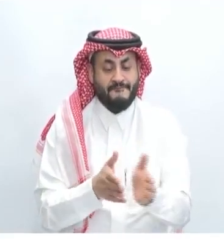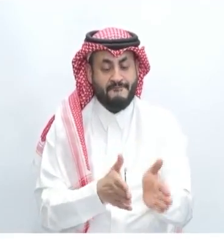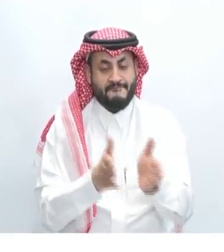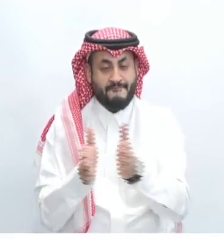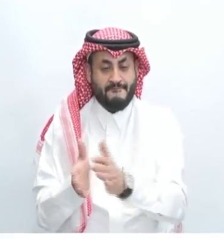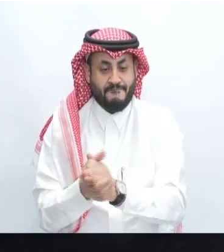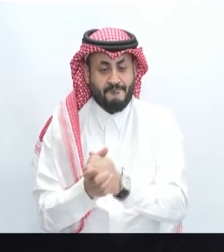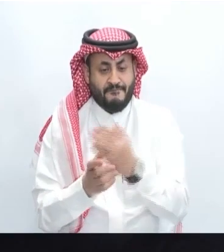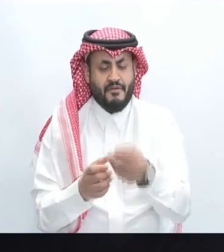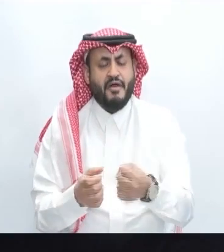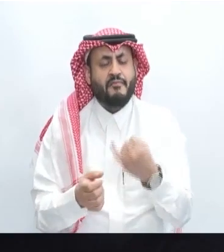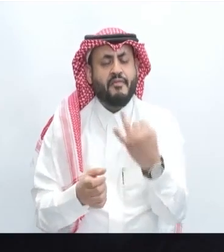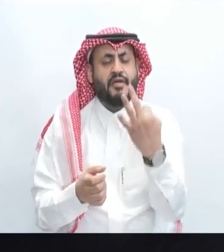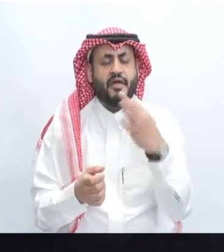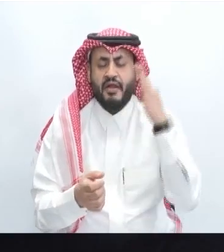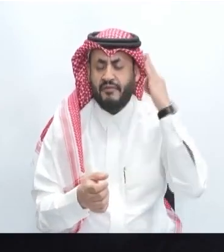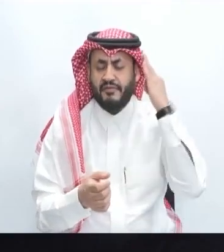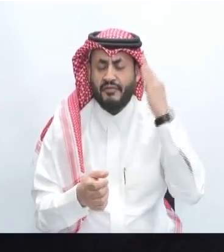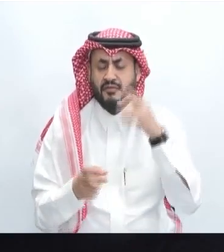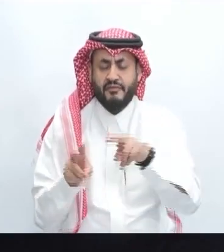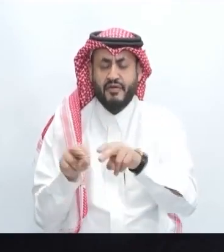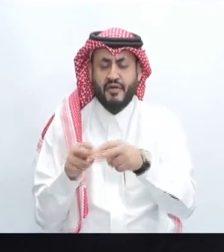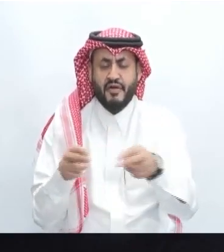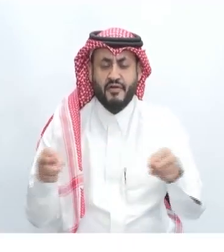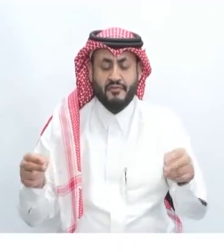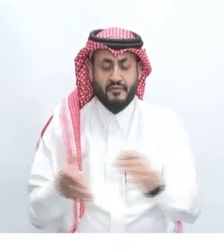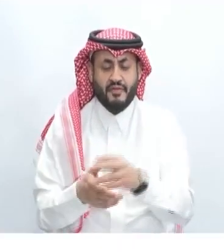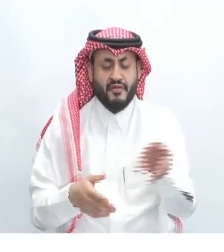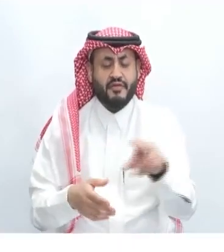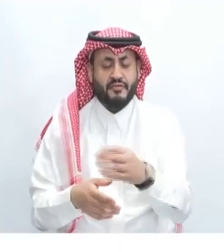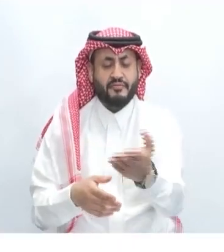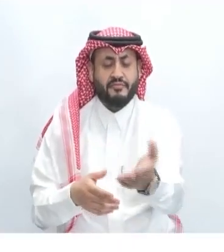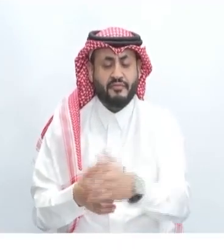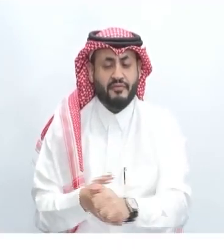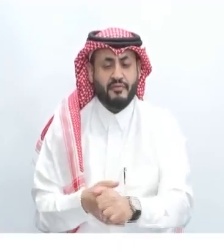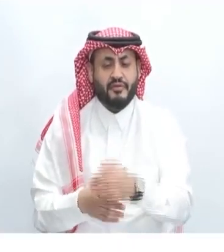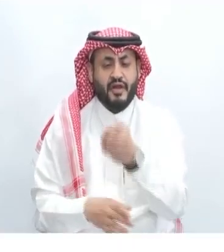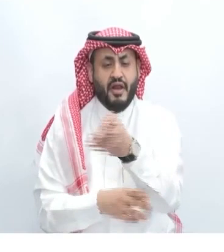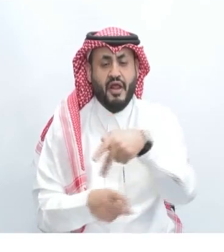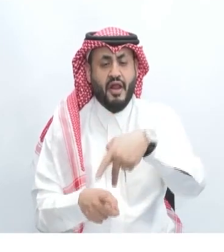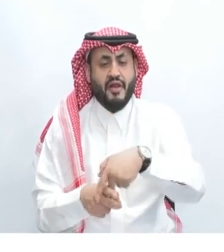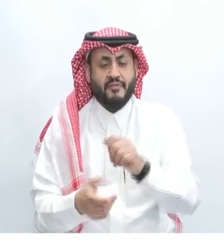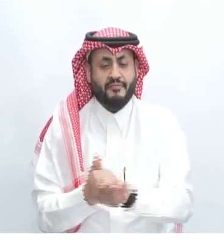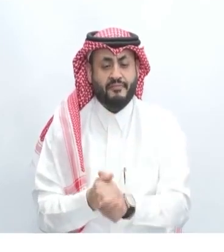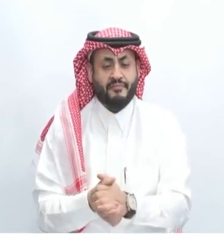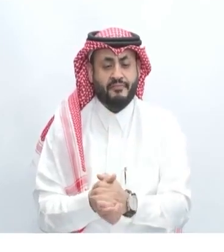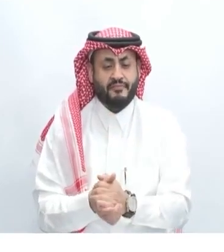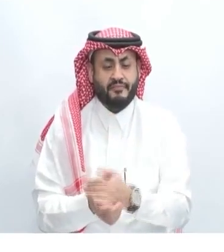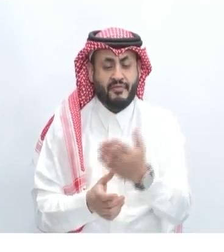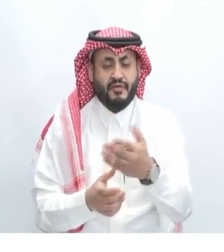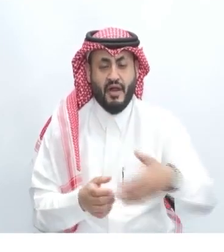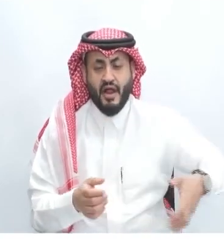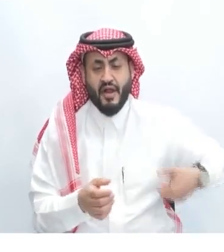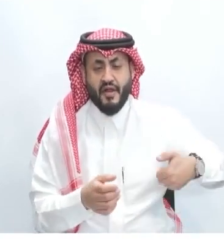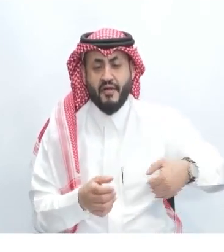to many voices or many sounds of different animals. Like for example, sound of a horse, voice of a horse, and